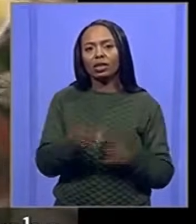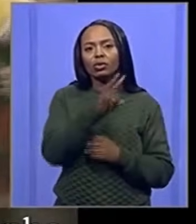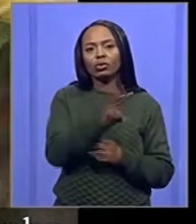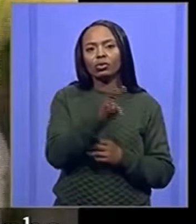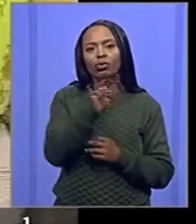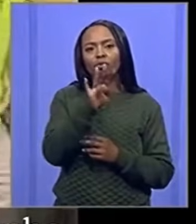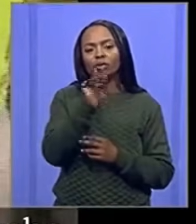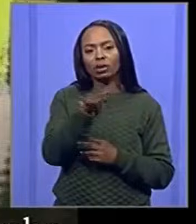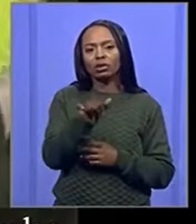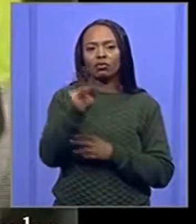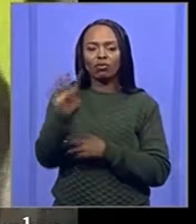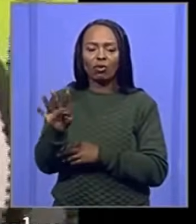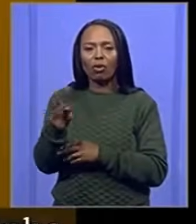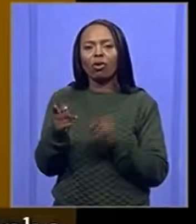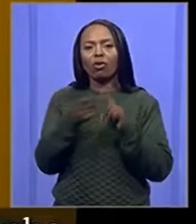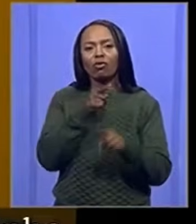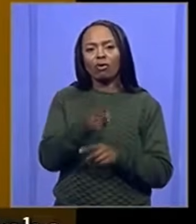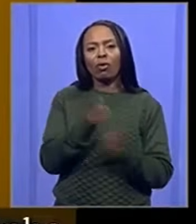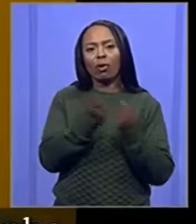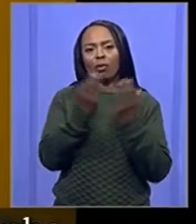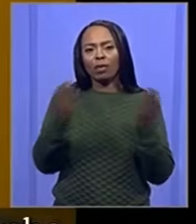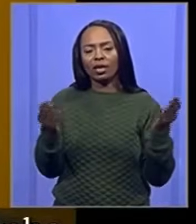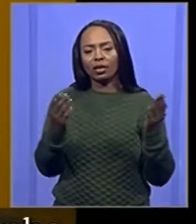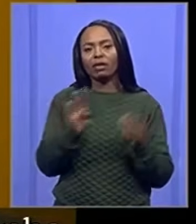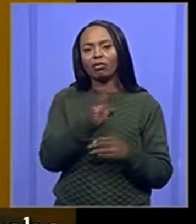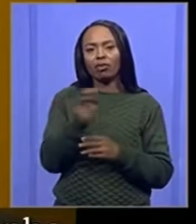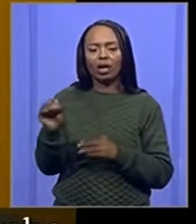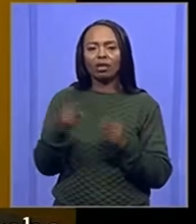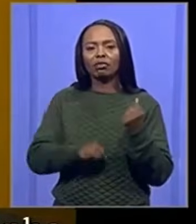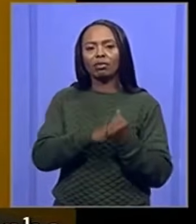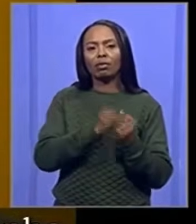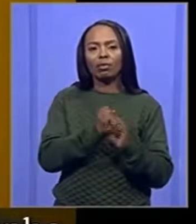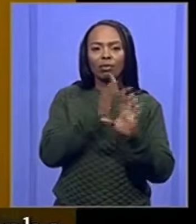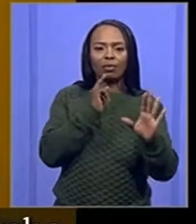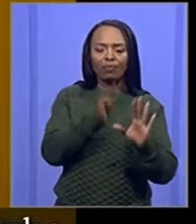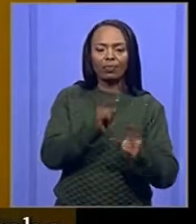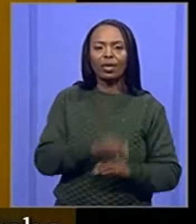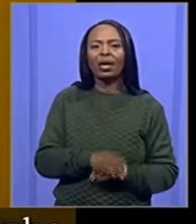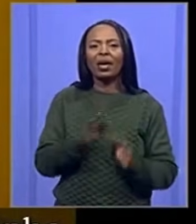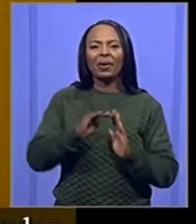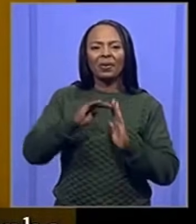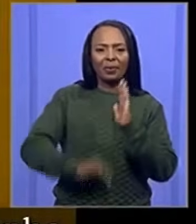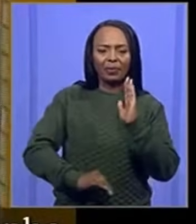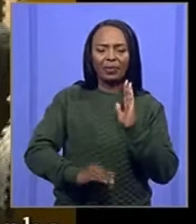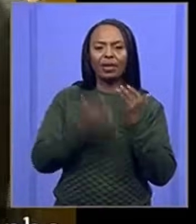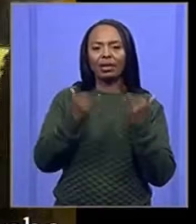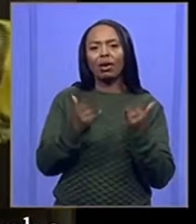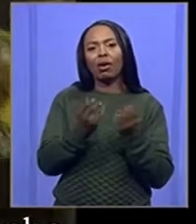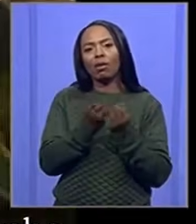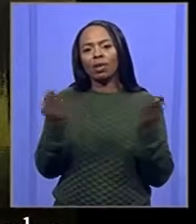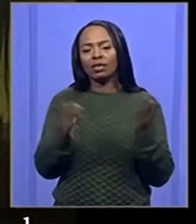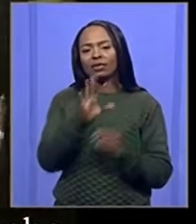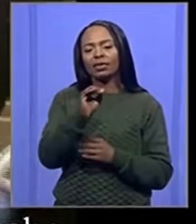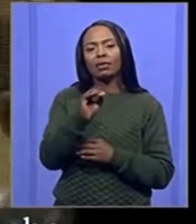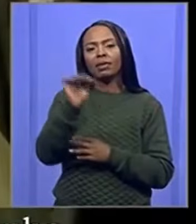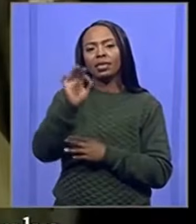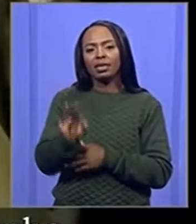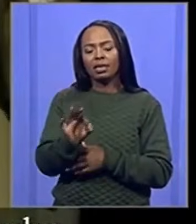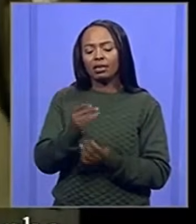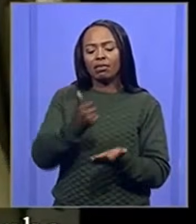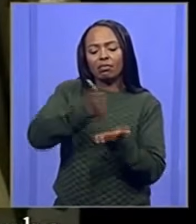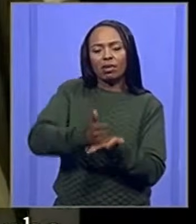264 go tswa go a 400 a kokoano bosetšhaba se e nnile kwelo tlase ya manno a 15 fa go bapisiwa